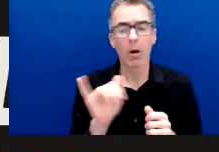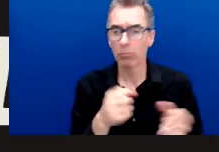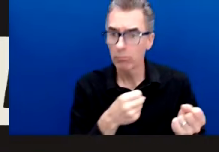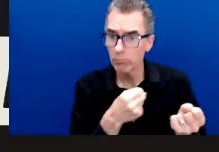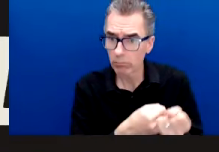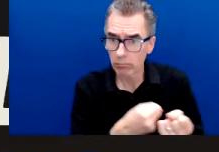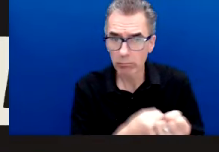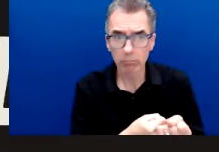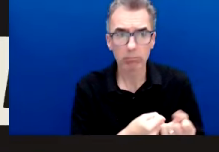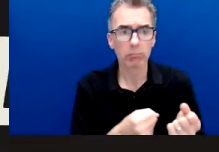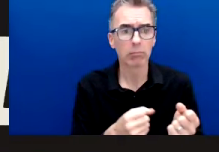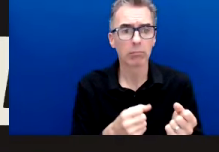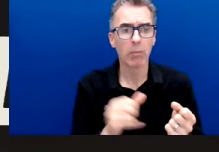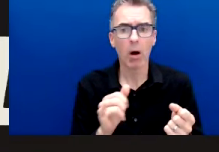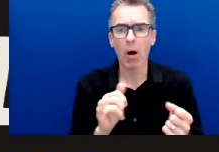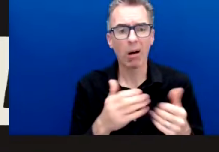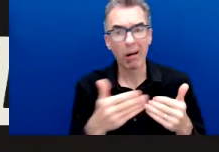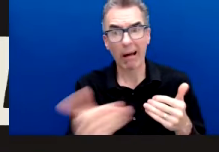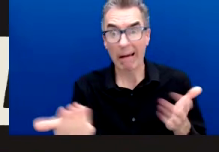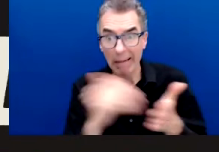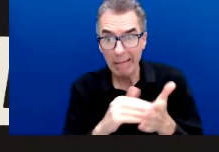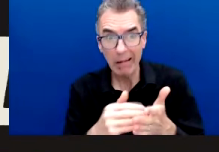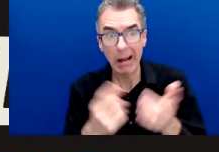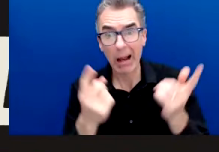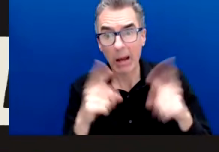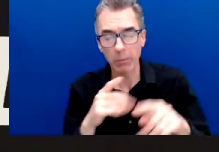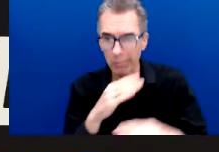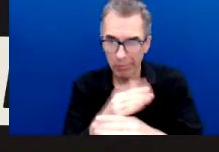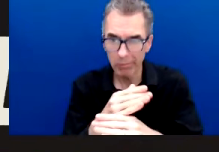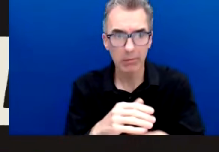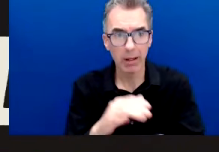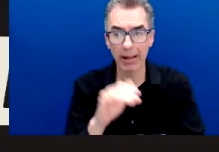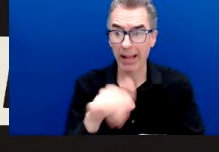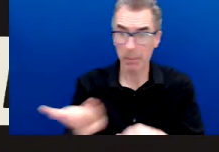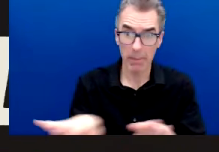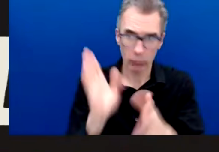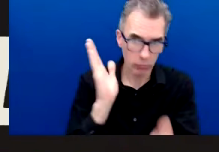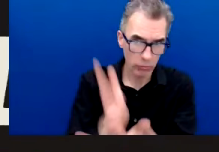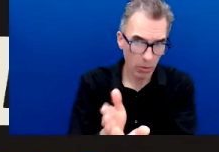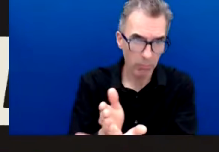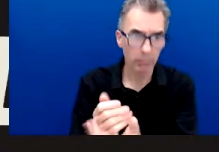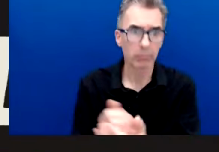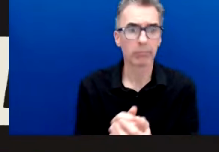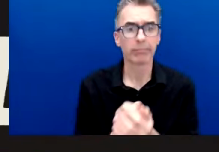preventing any kind of reoccurrence, stopping the behavior, providing